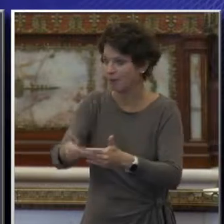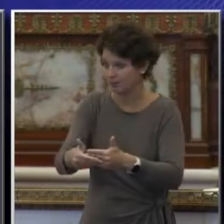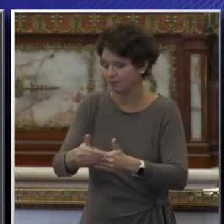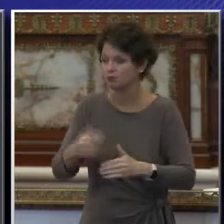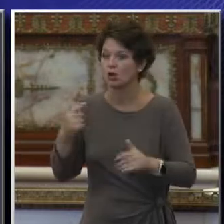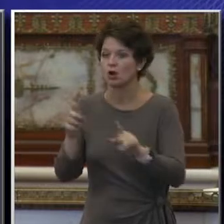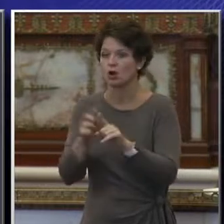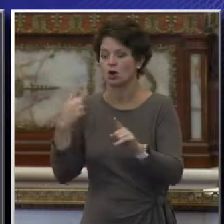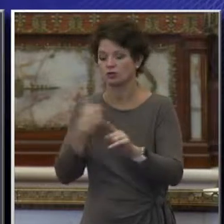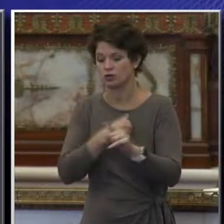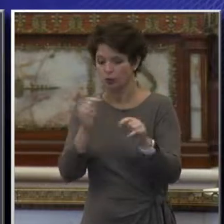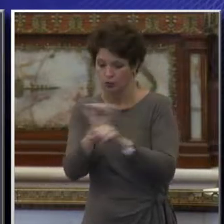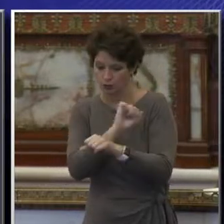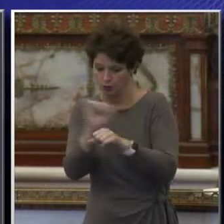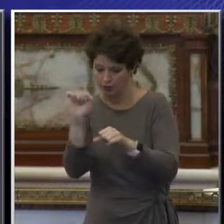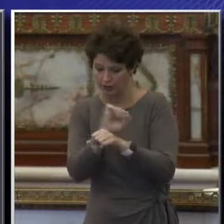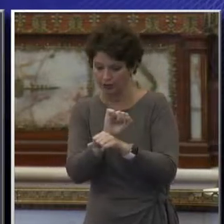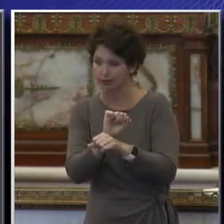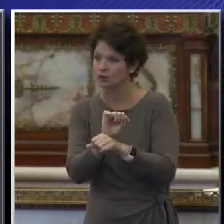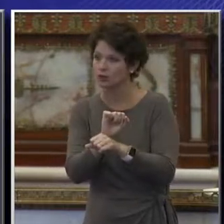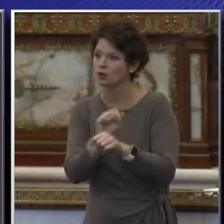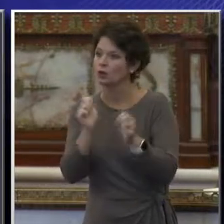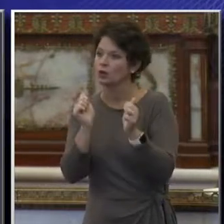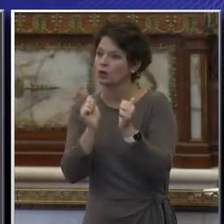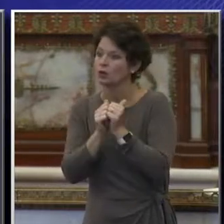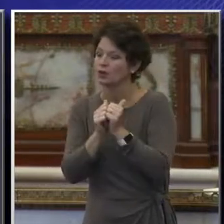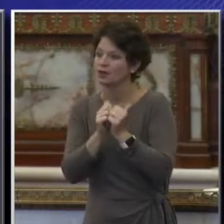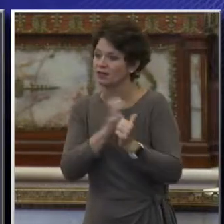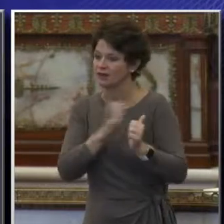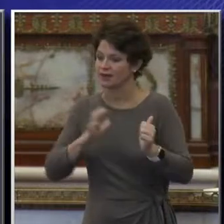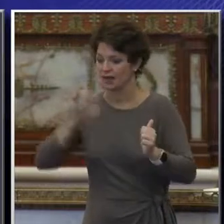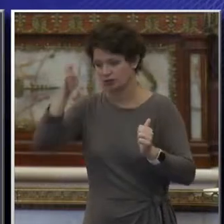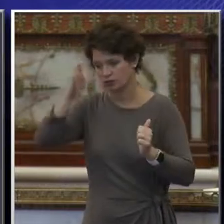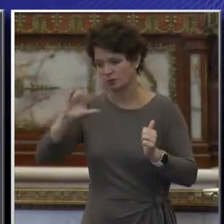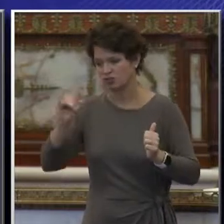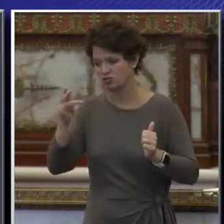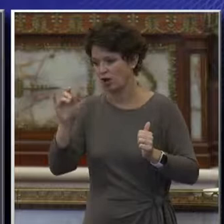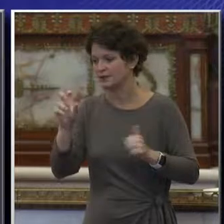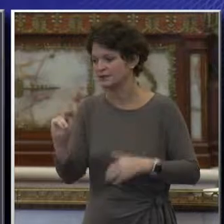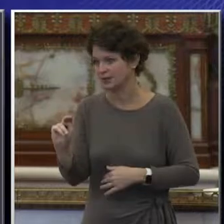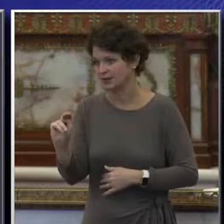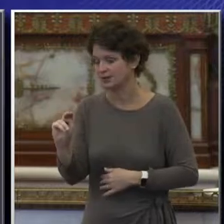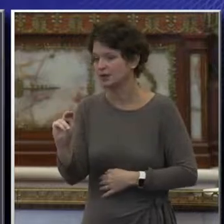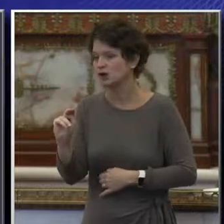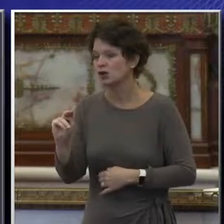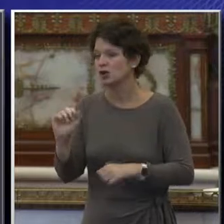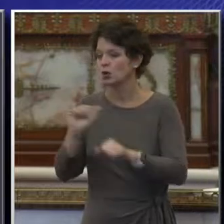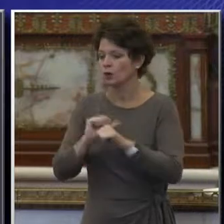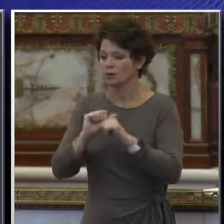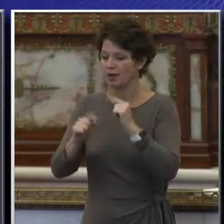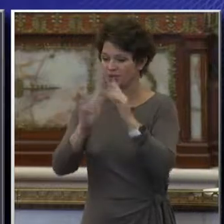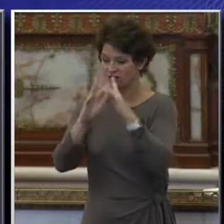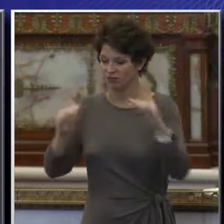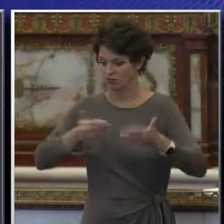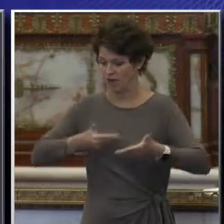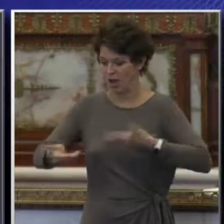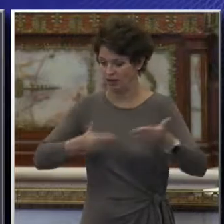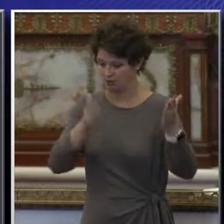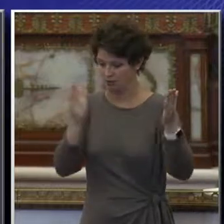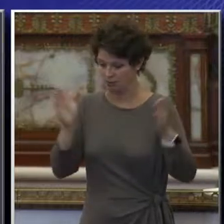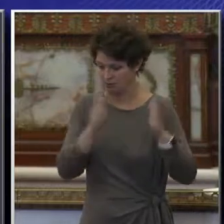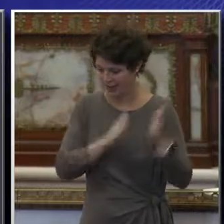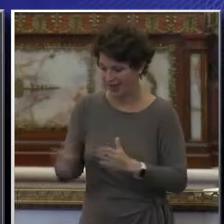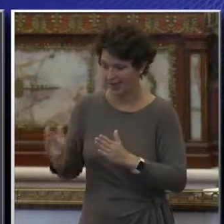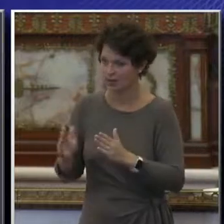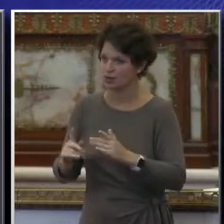also working with Councilman Johnson on talking about a diverse hiring plan